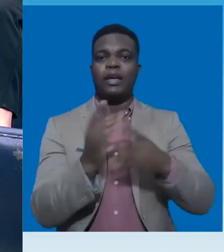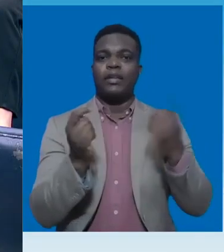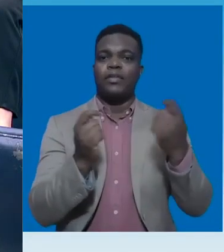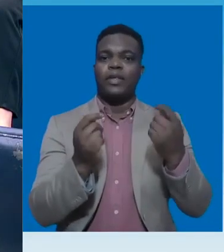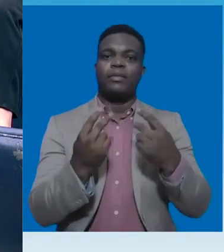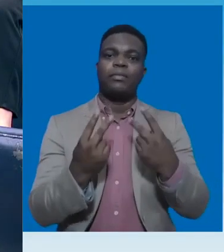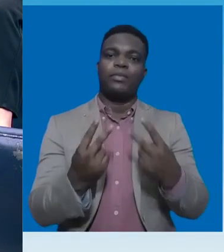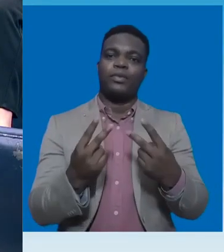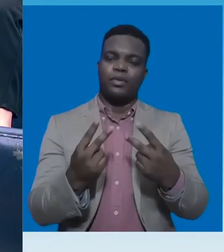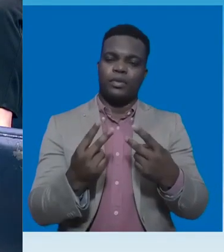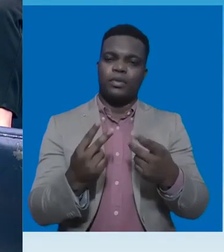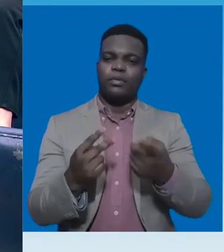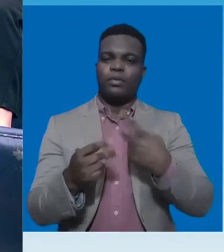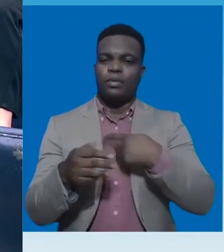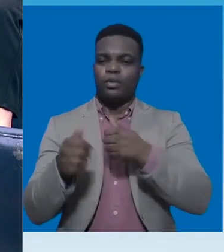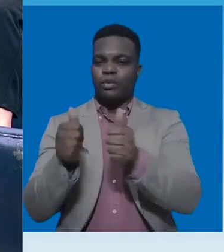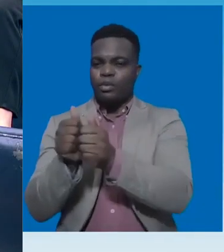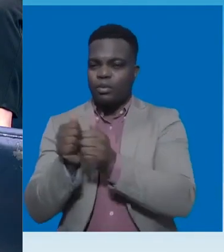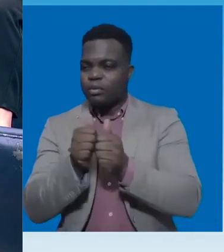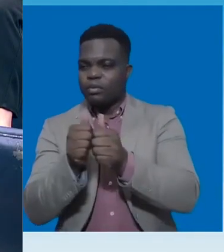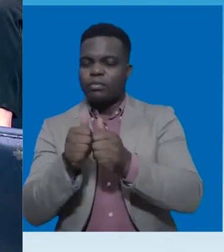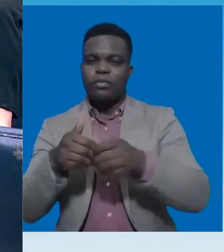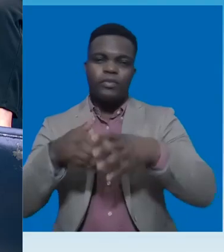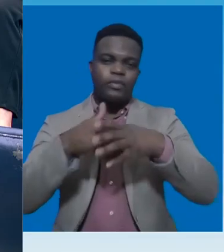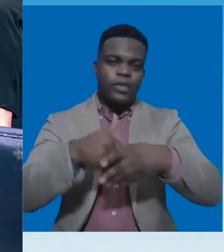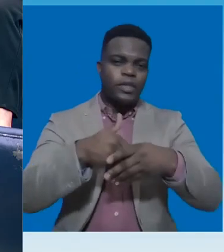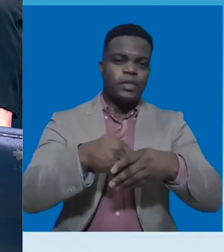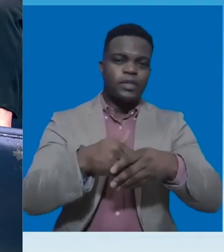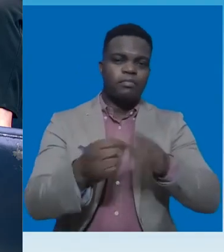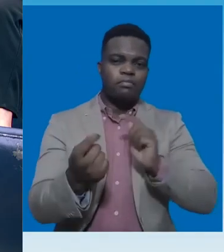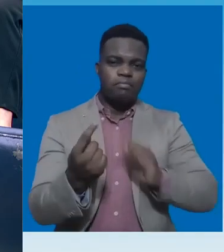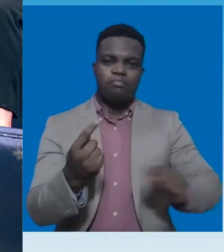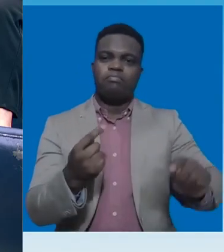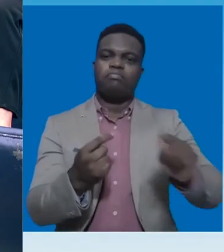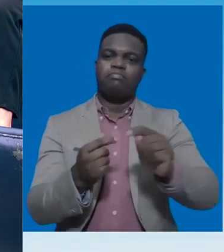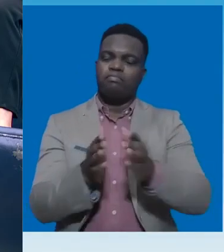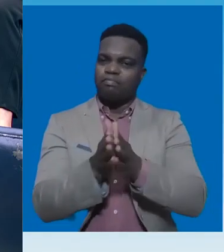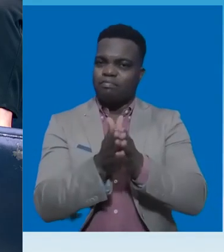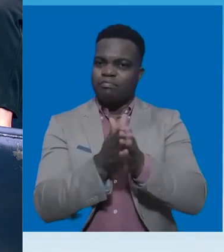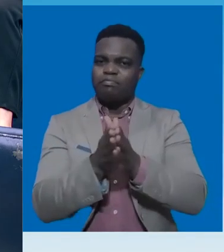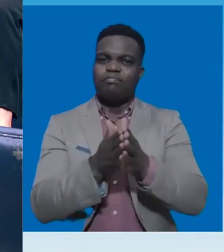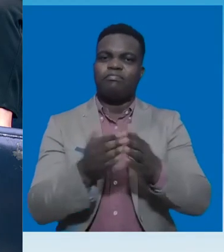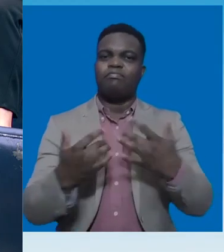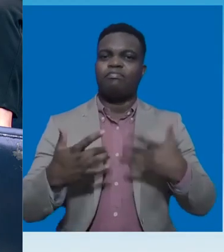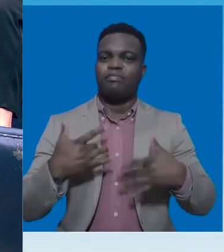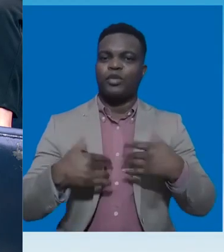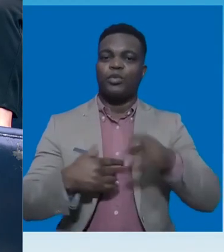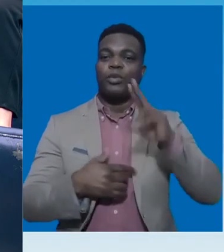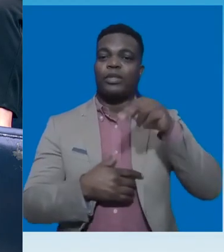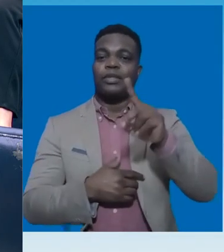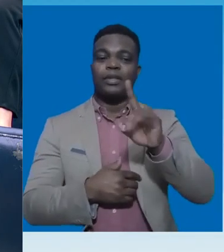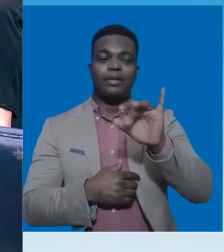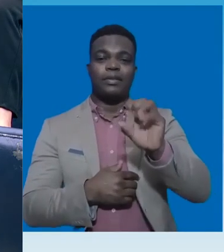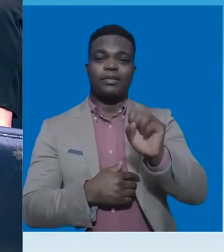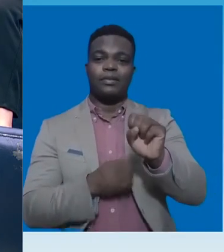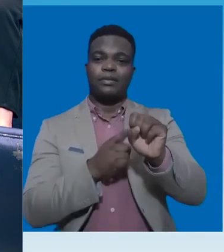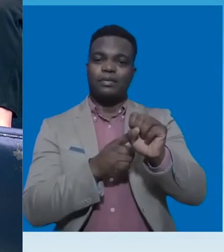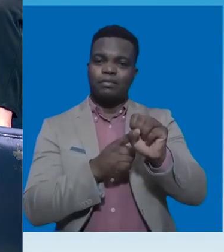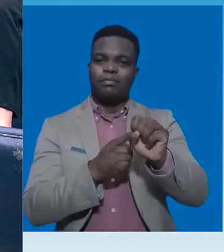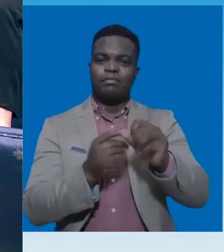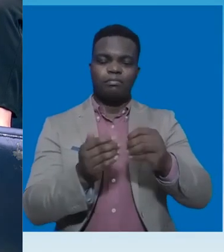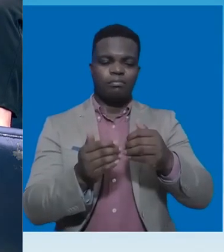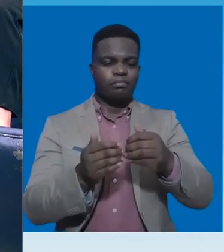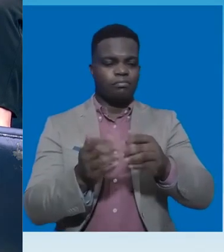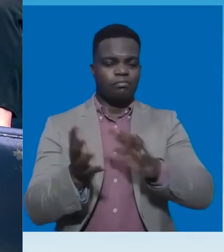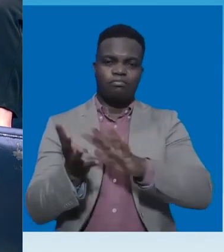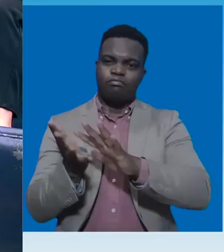hear how the UN Disability Inclusion Strategy has translated principles into practice across different parts of the